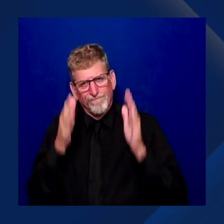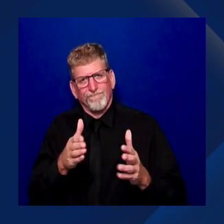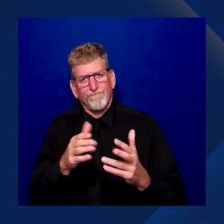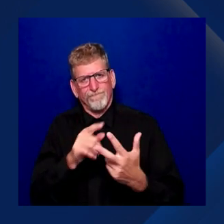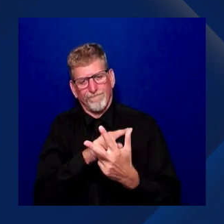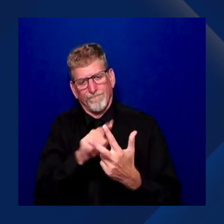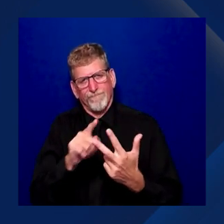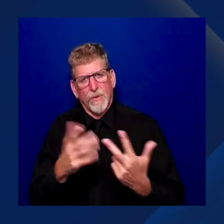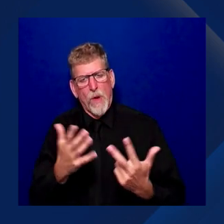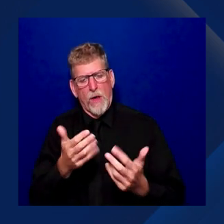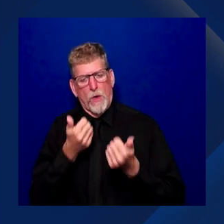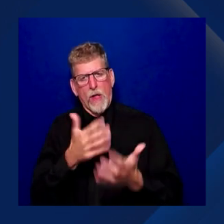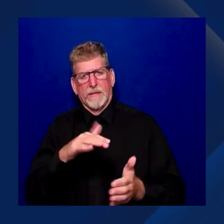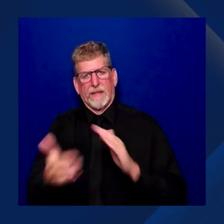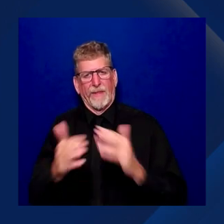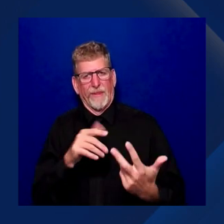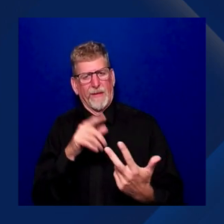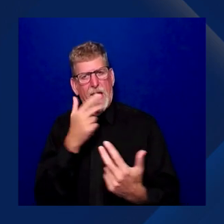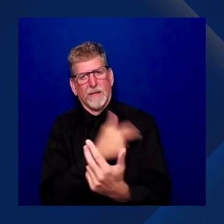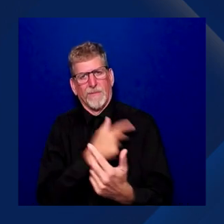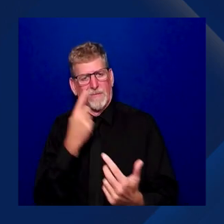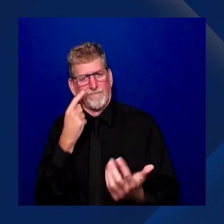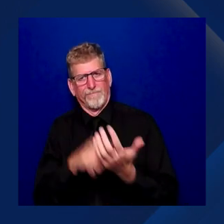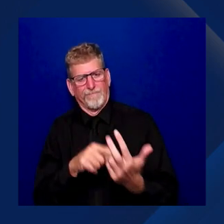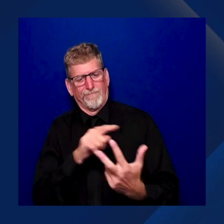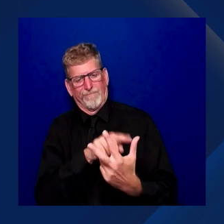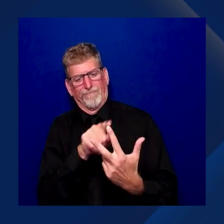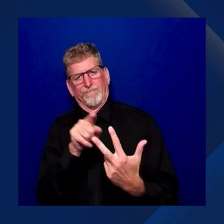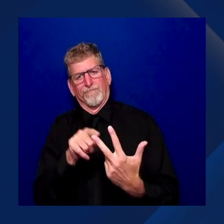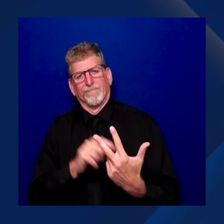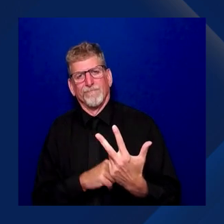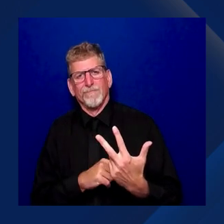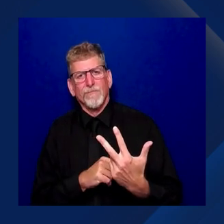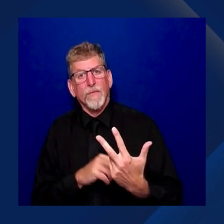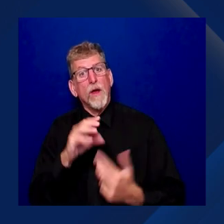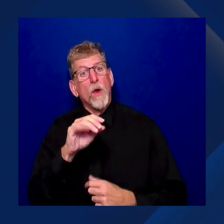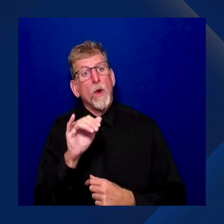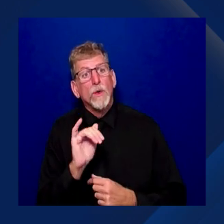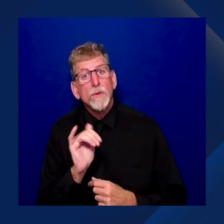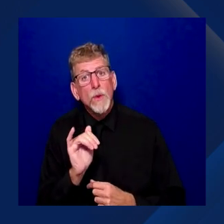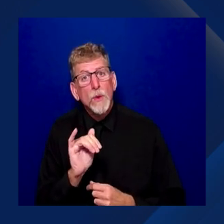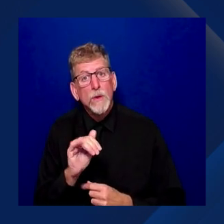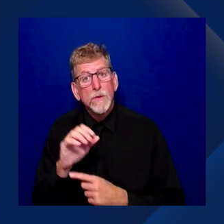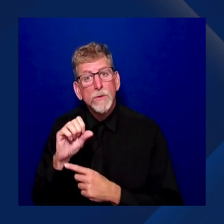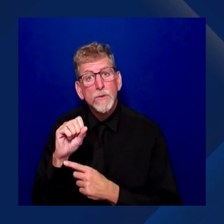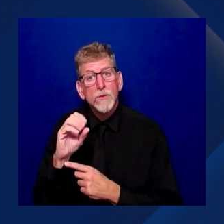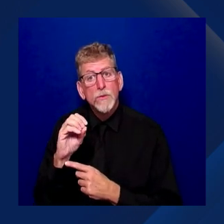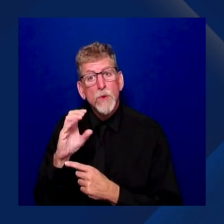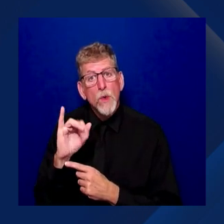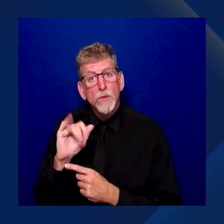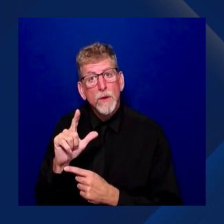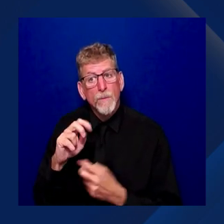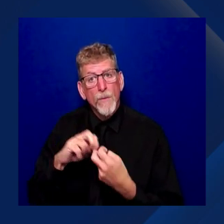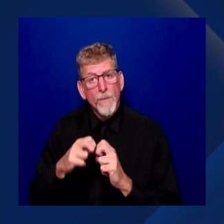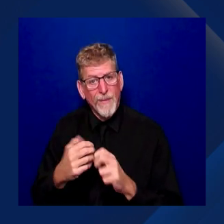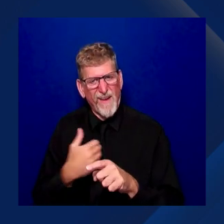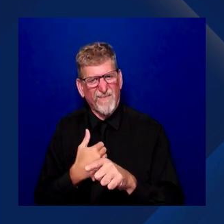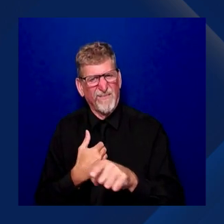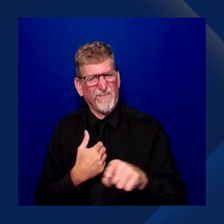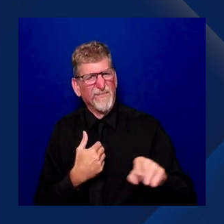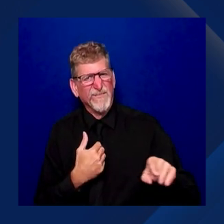have to address those social factors that determine our health. And we know that through systemic inequities that